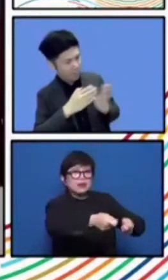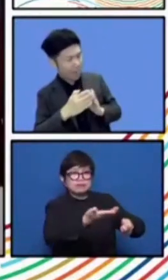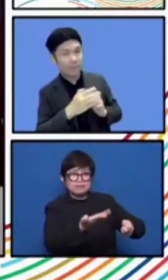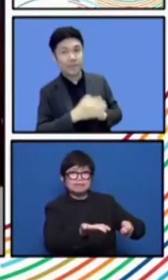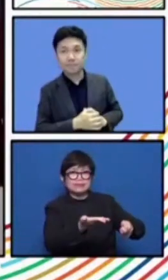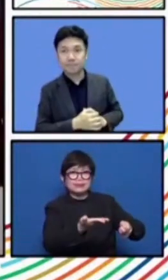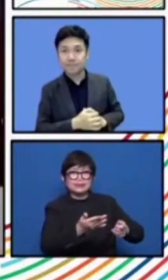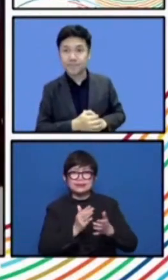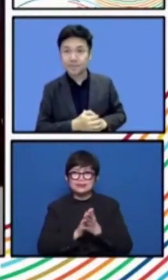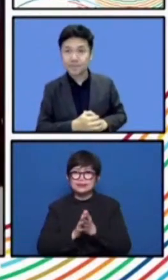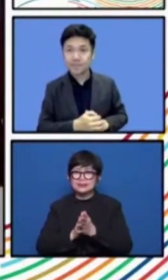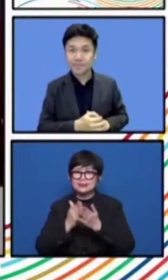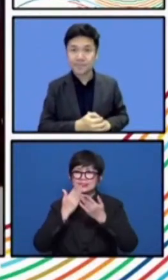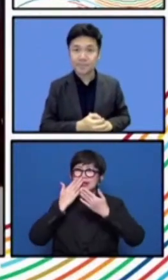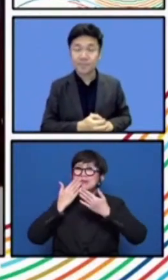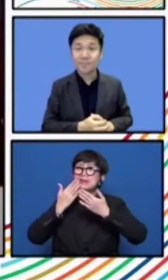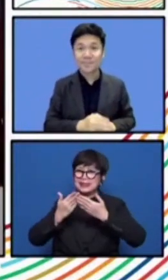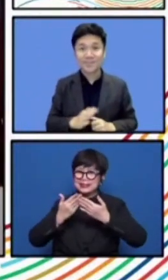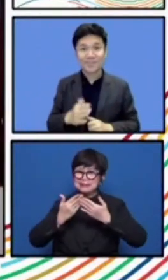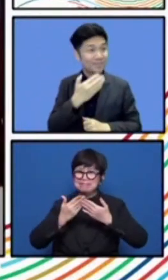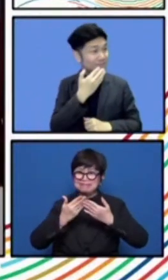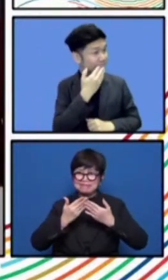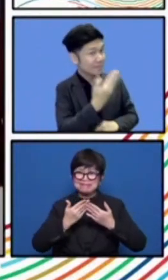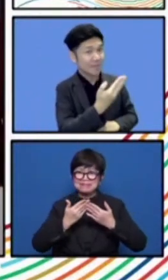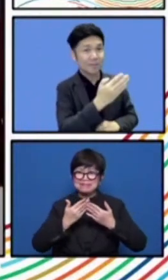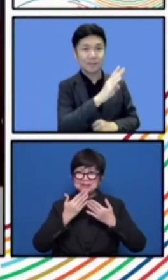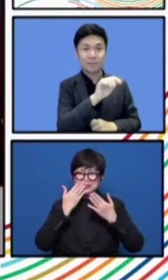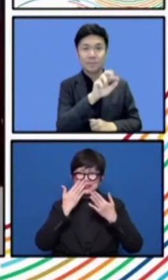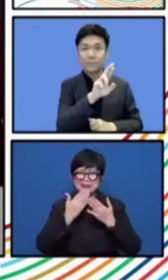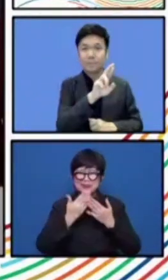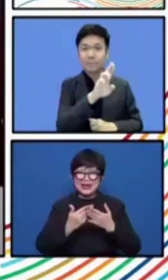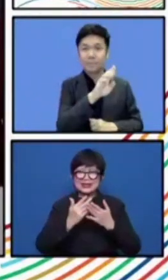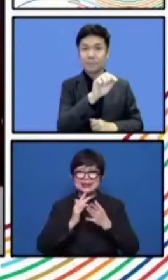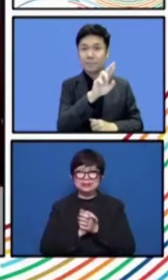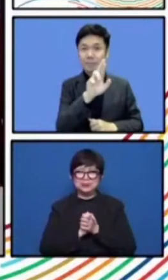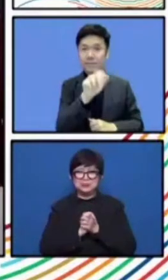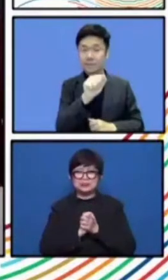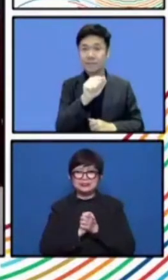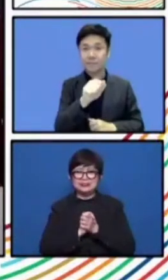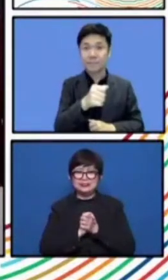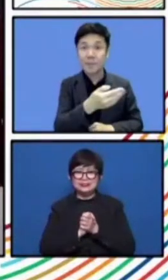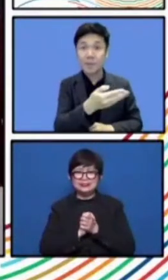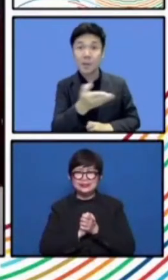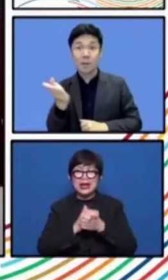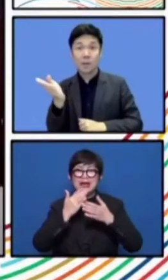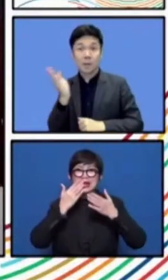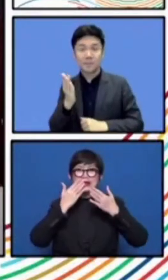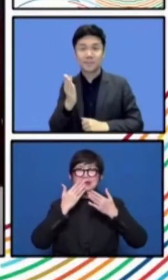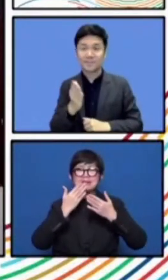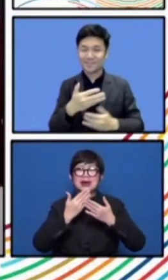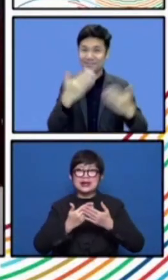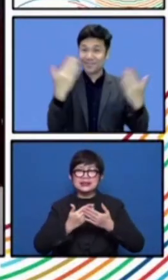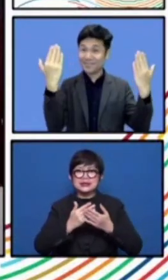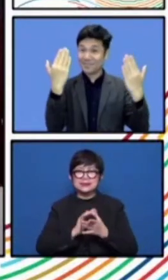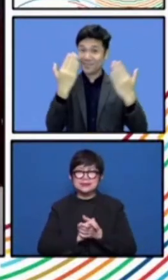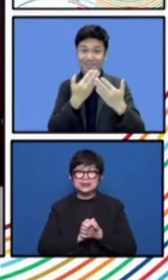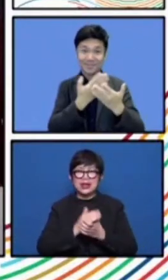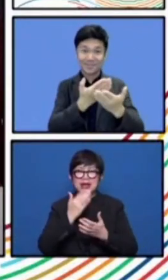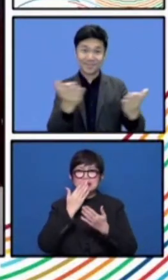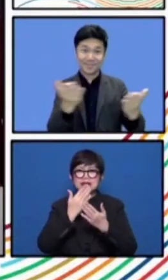thank you madam Barbara and also good afternoon to all my colleagues